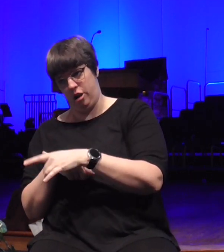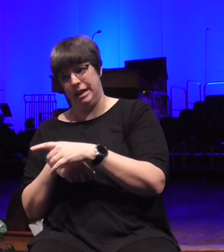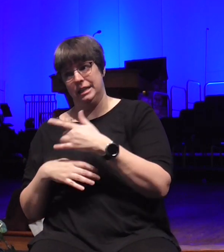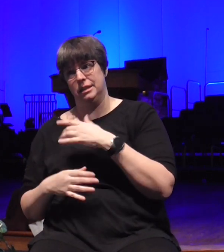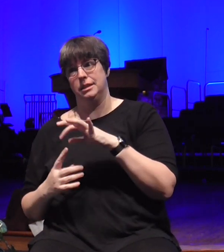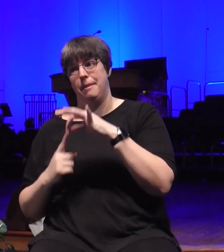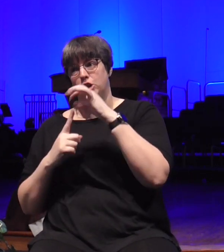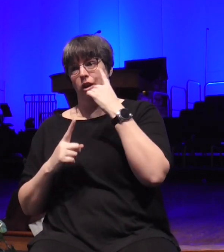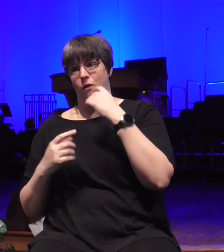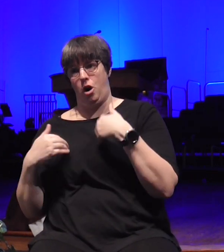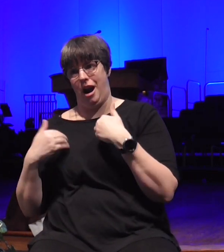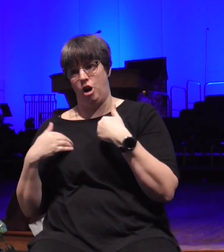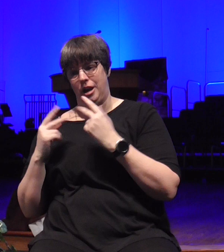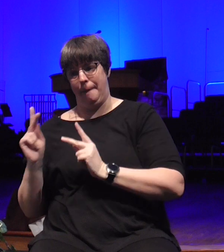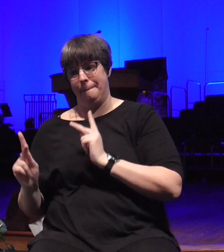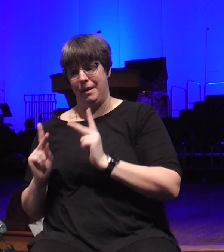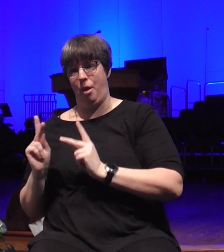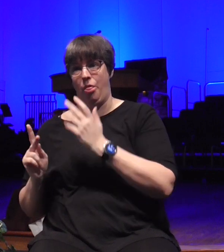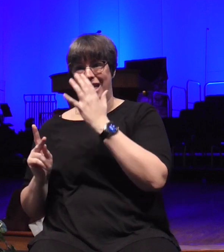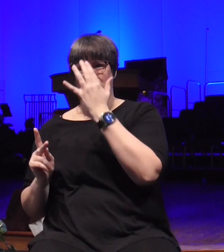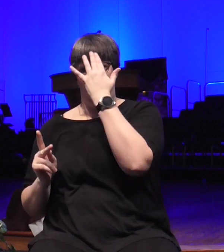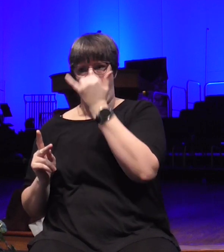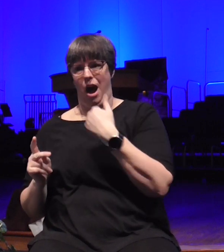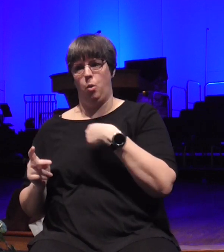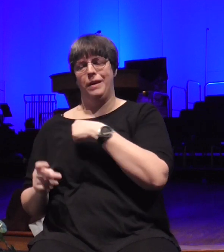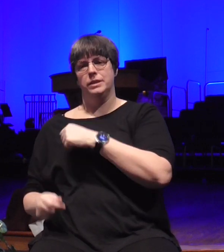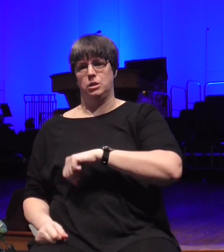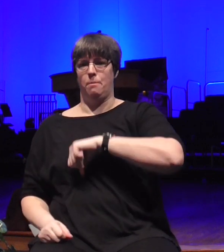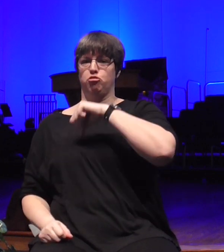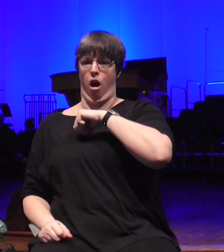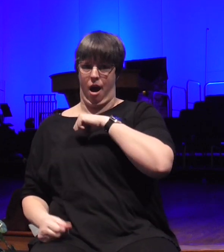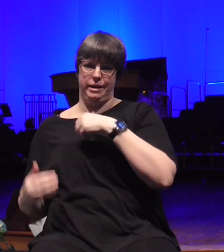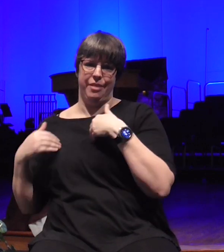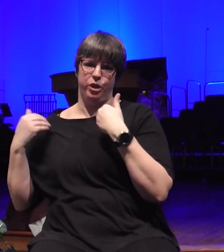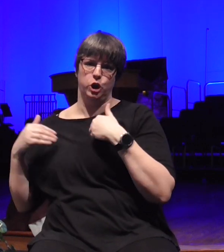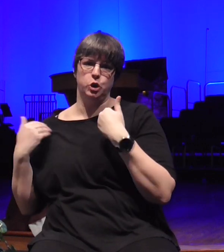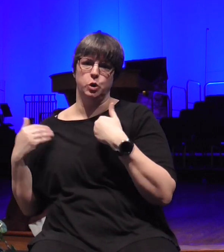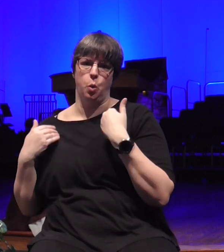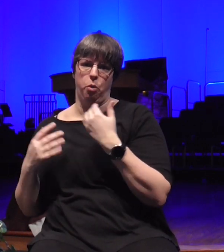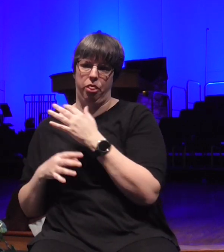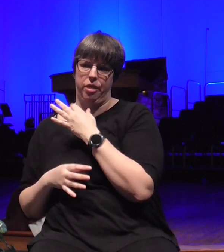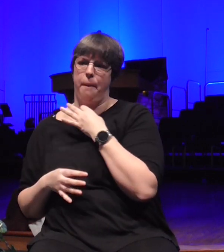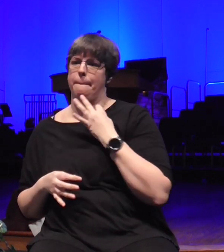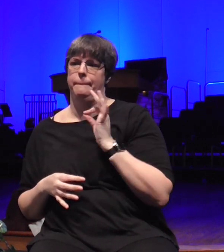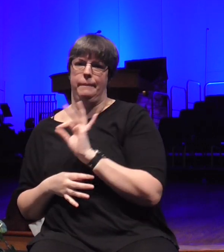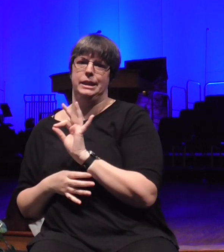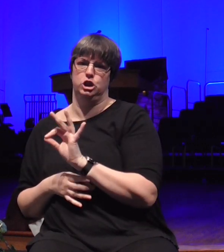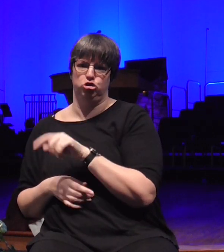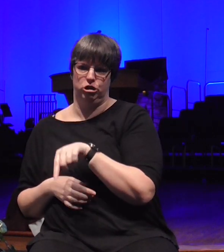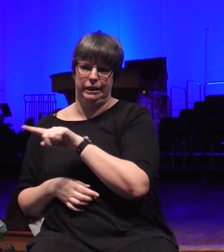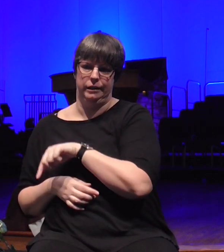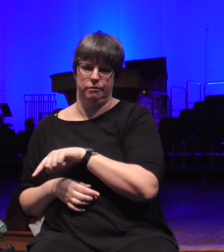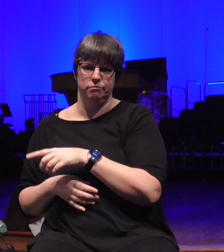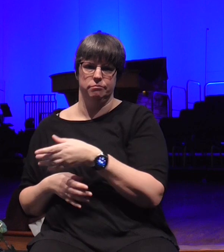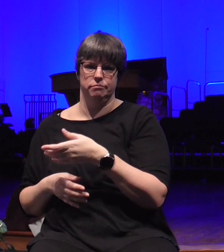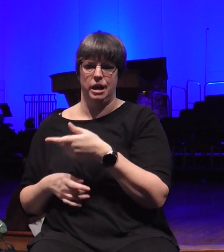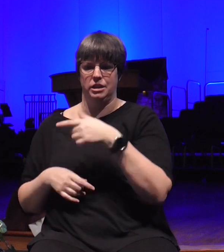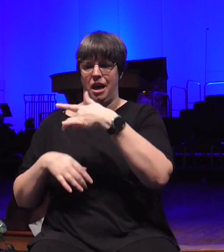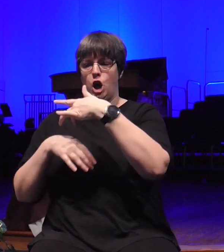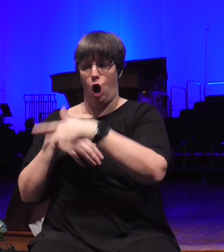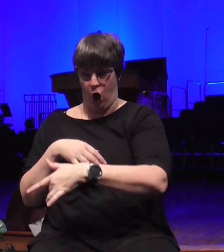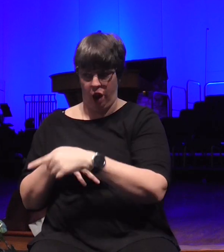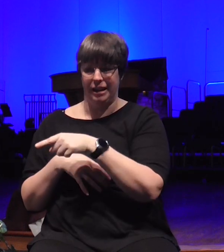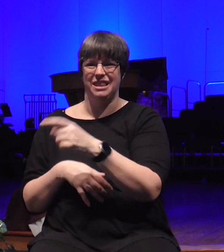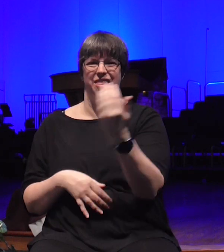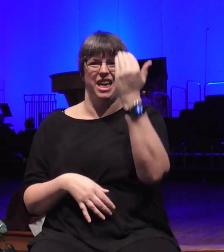for our young people. That's why we have such a pride in the youth ministry here, is to help young people know early on the truth of who they